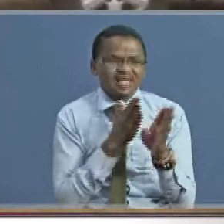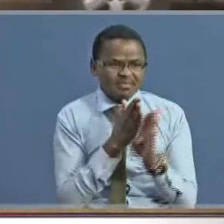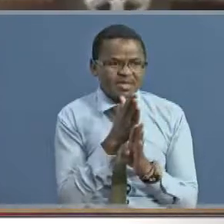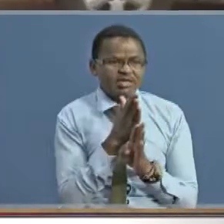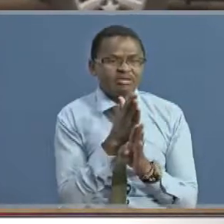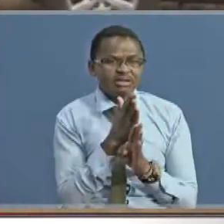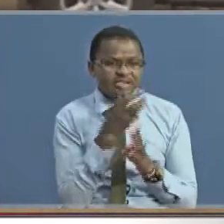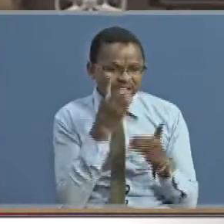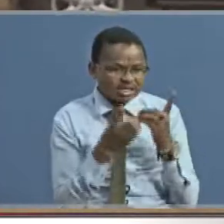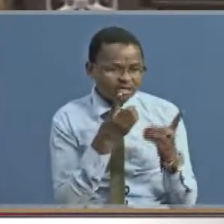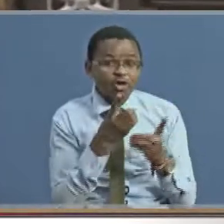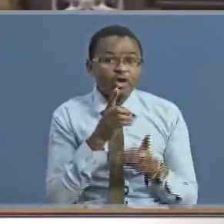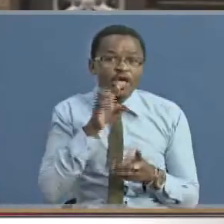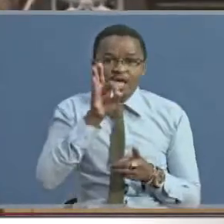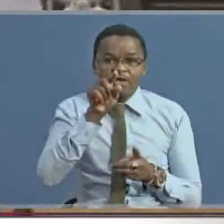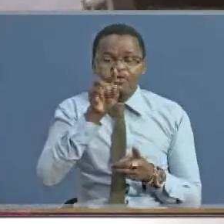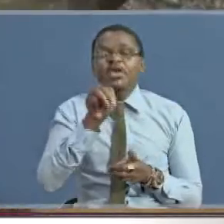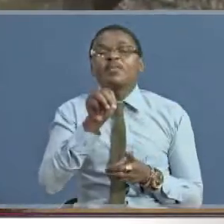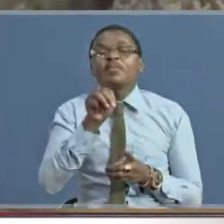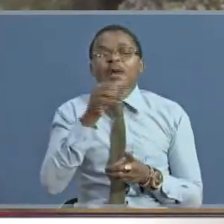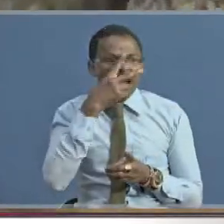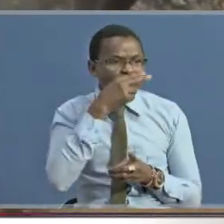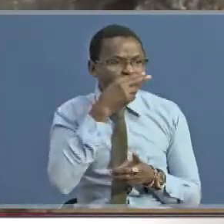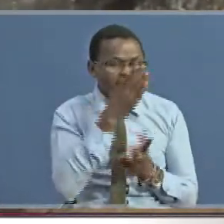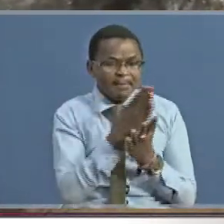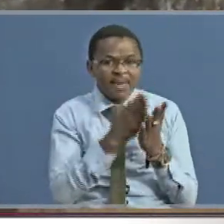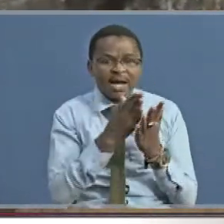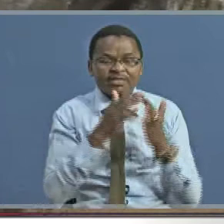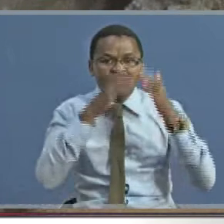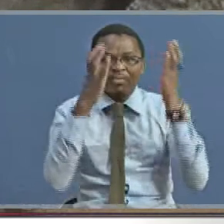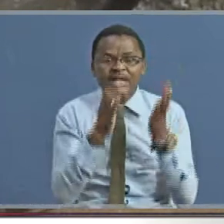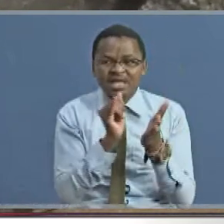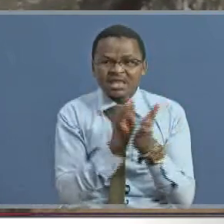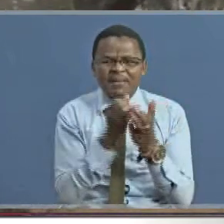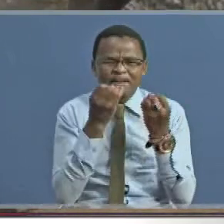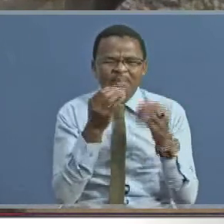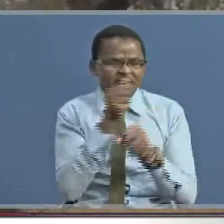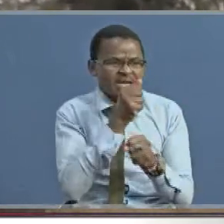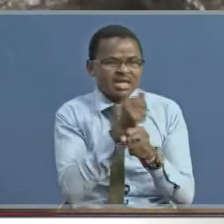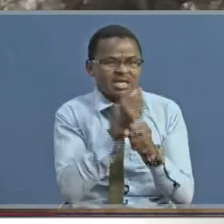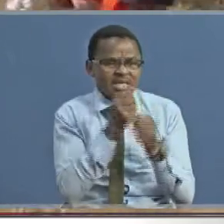bone of contention is the female genital mutilation among the community that for decades